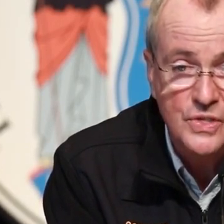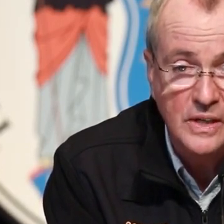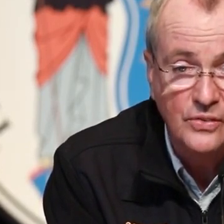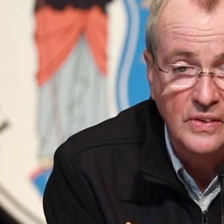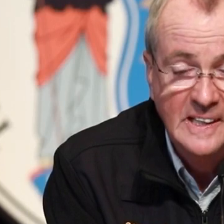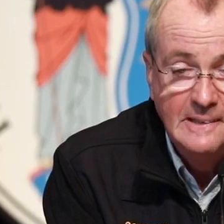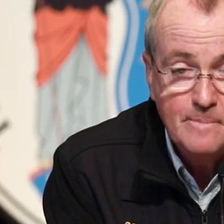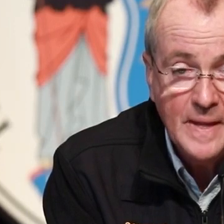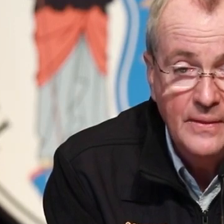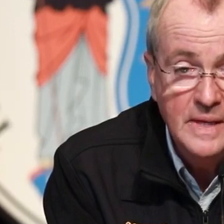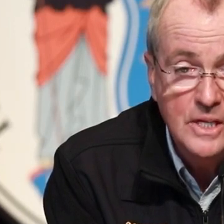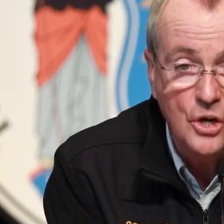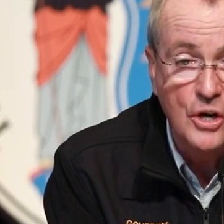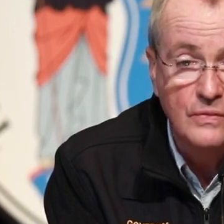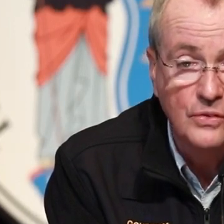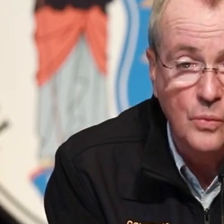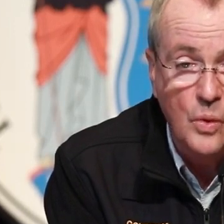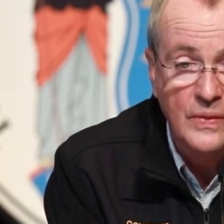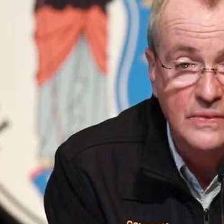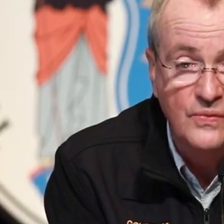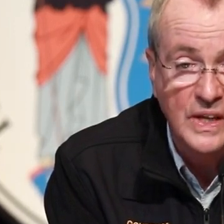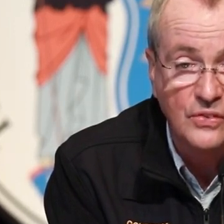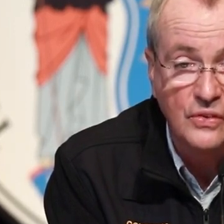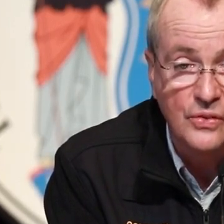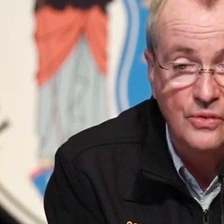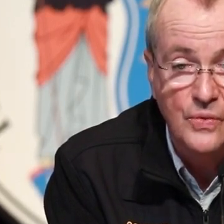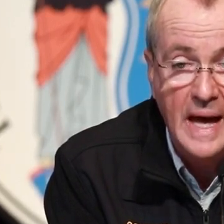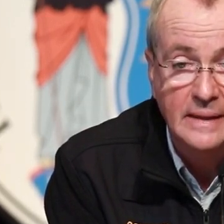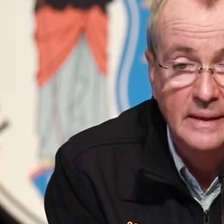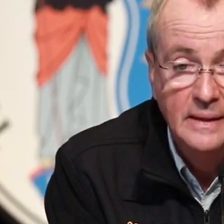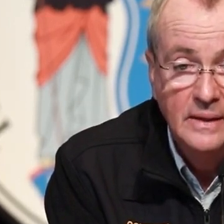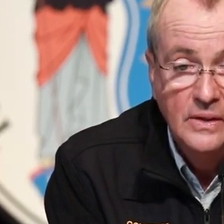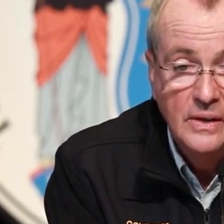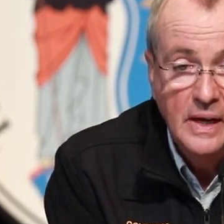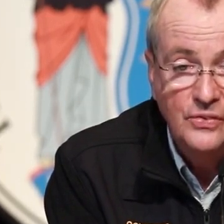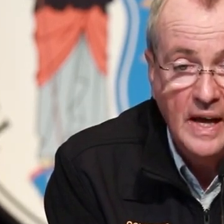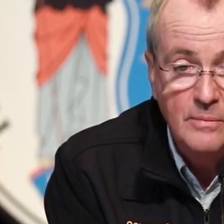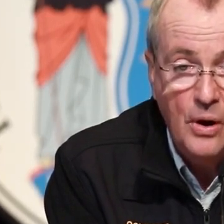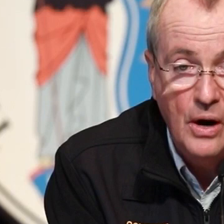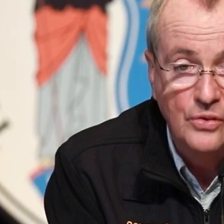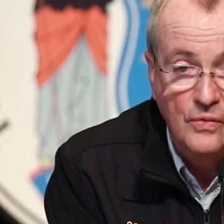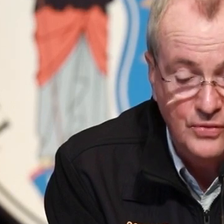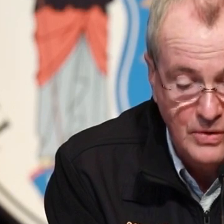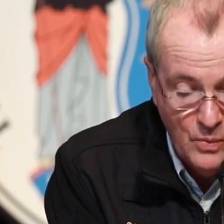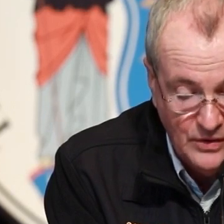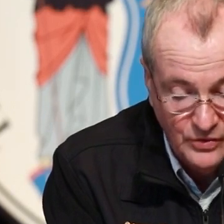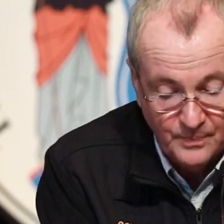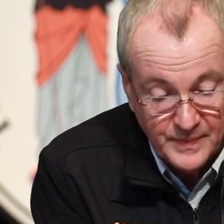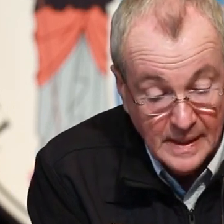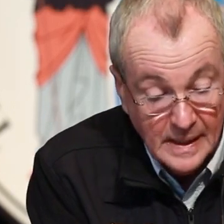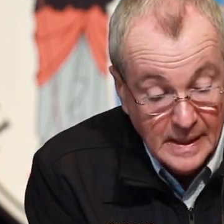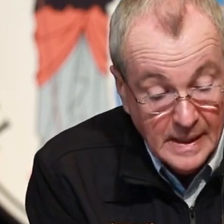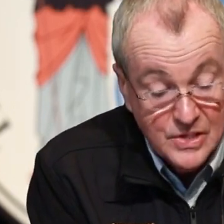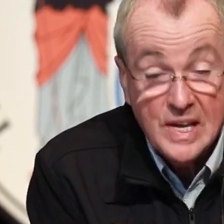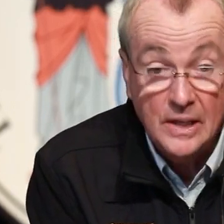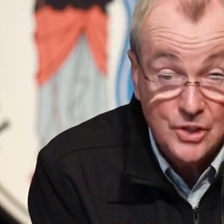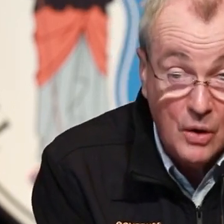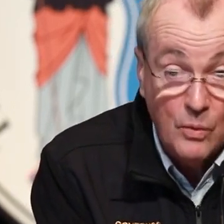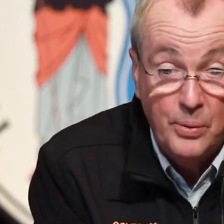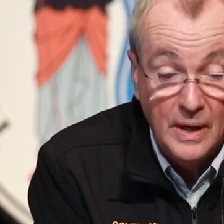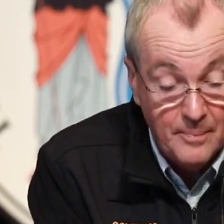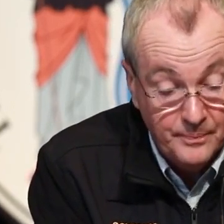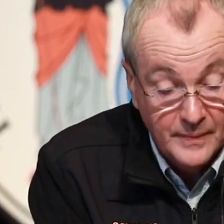test results, and the curve is the one that fits through that set of bars over 3 weeks.